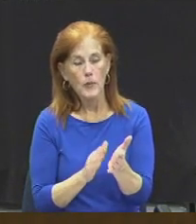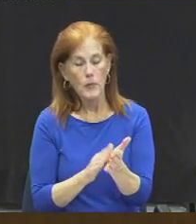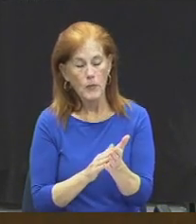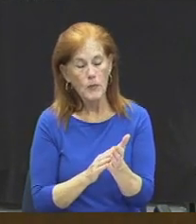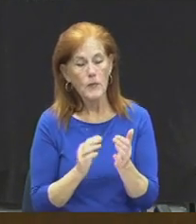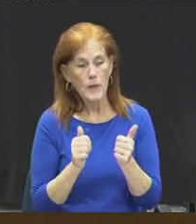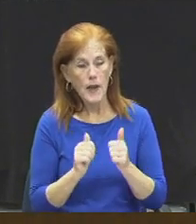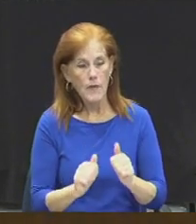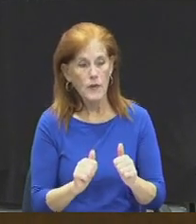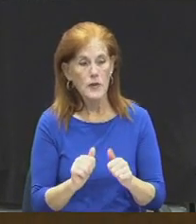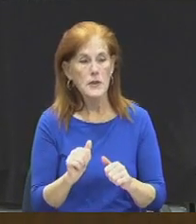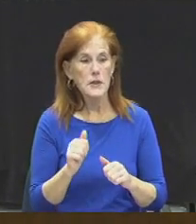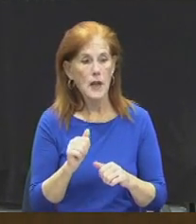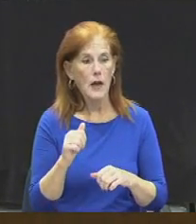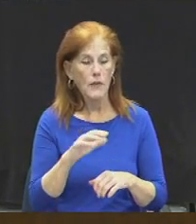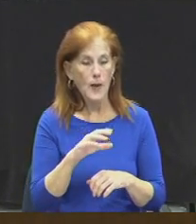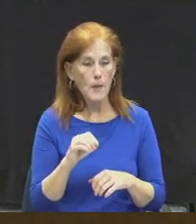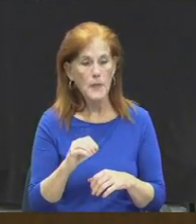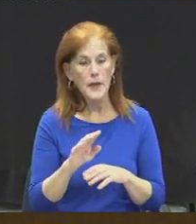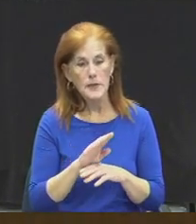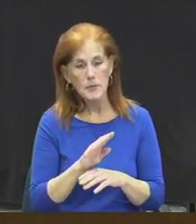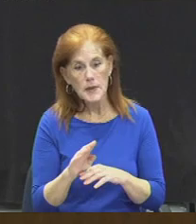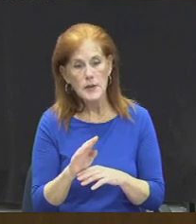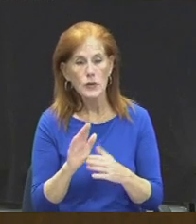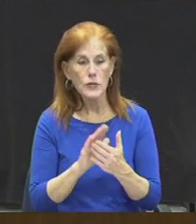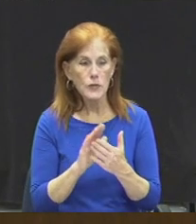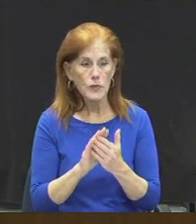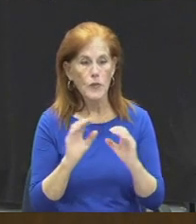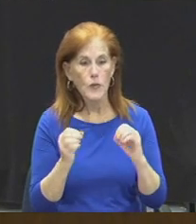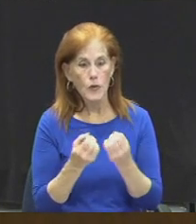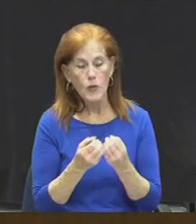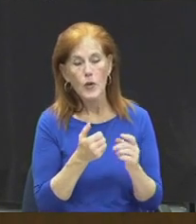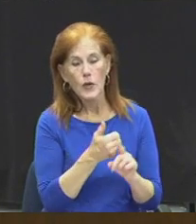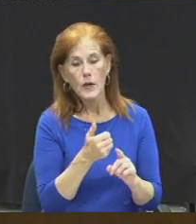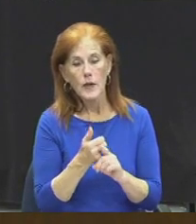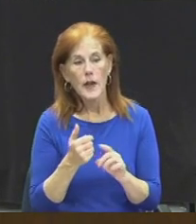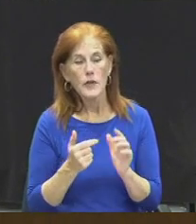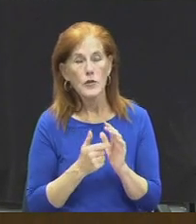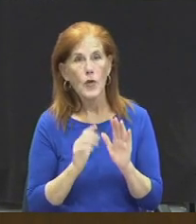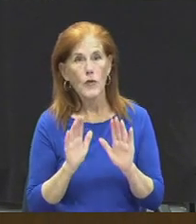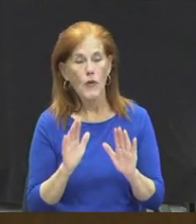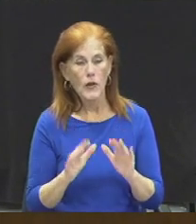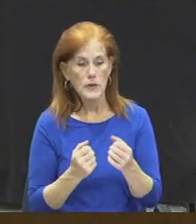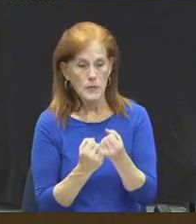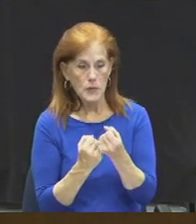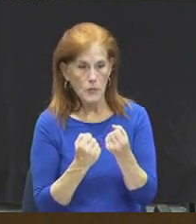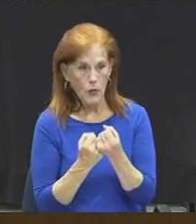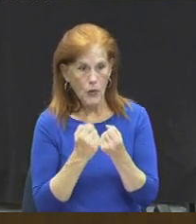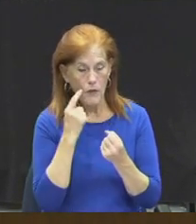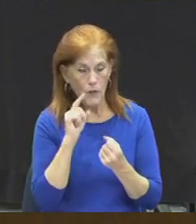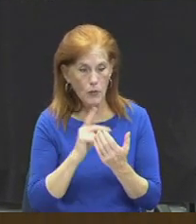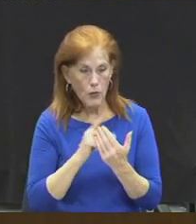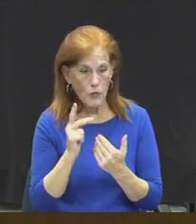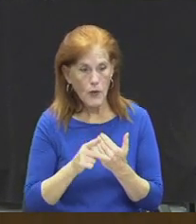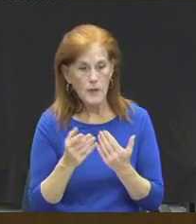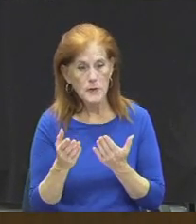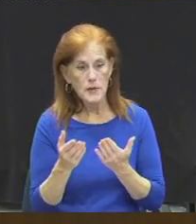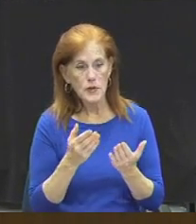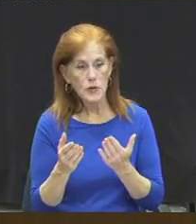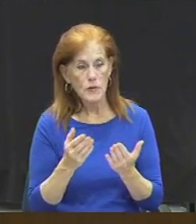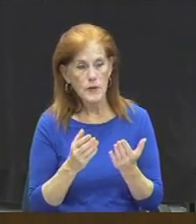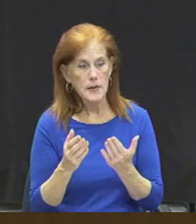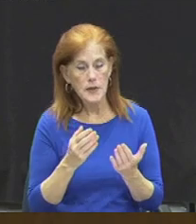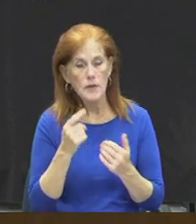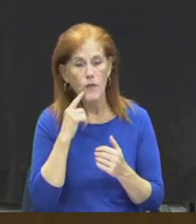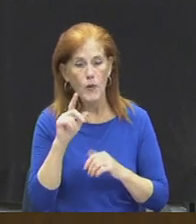of employers, businesses, schools, organizations, and others who've demonstrated outstanding support of programs and services for